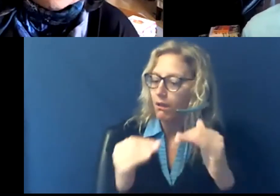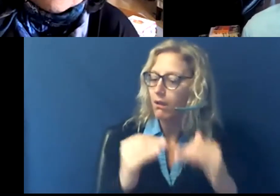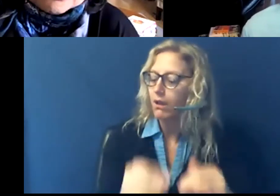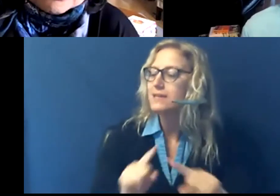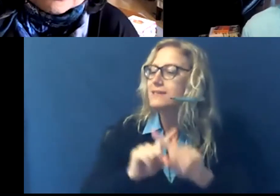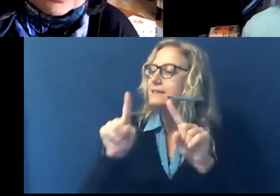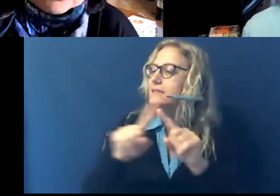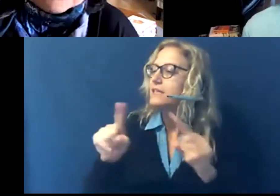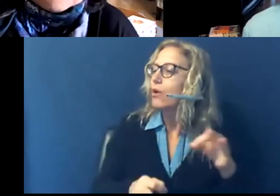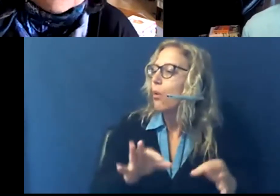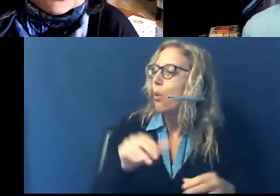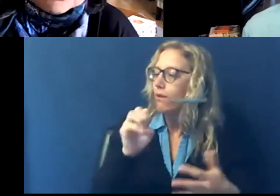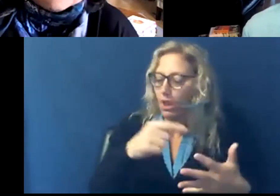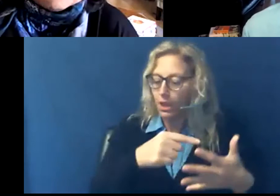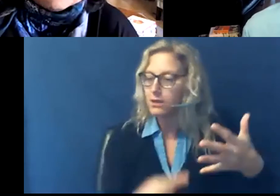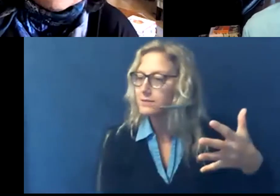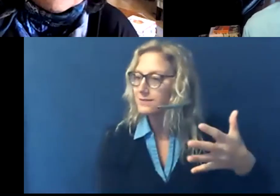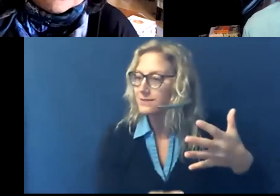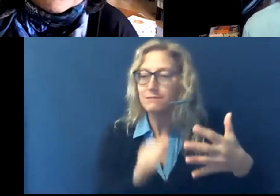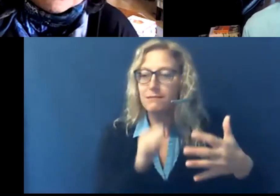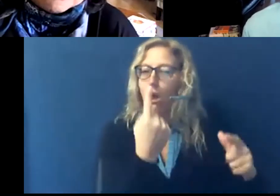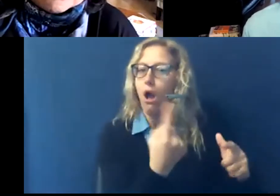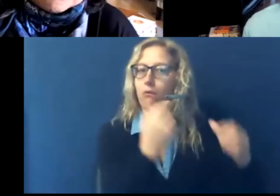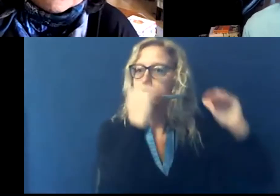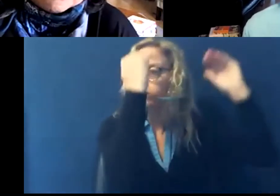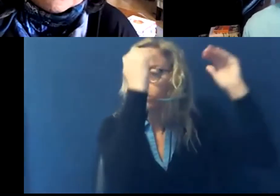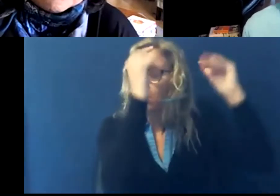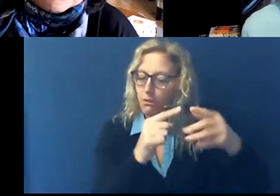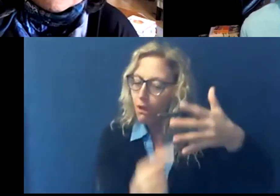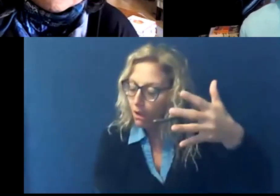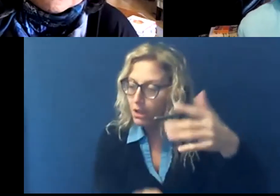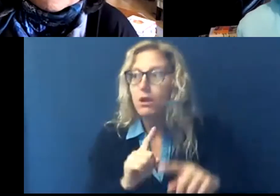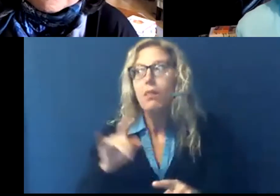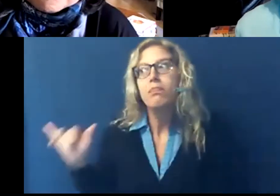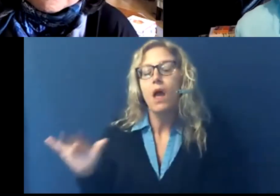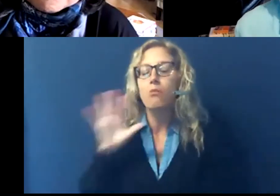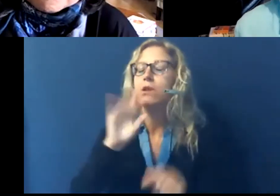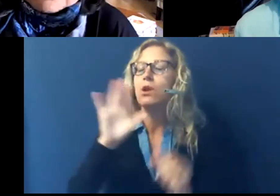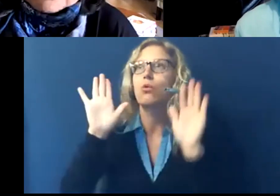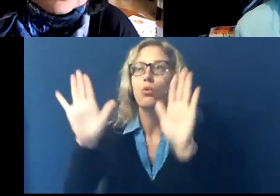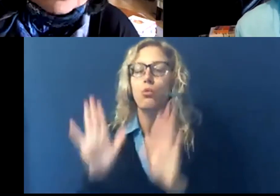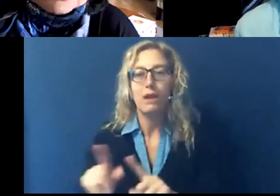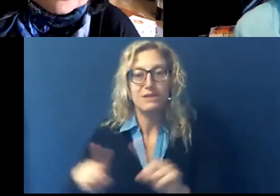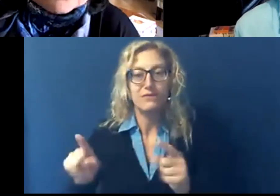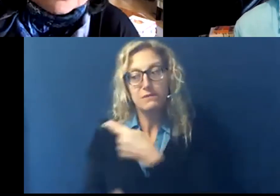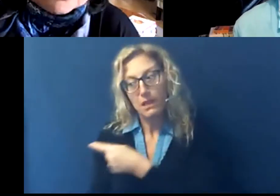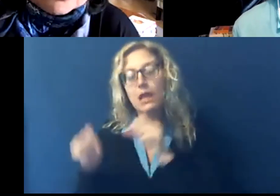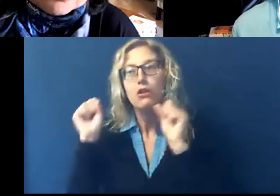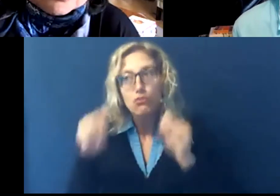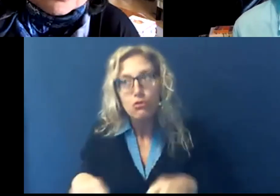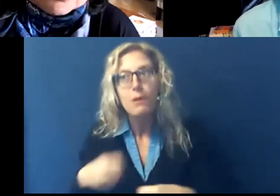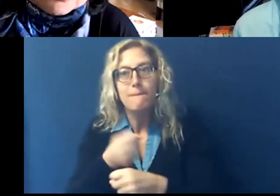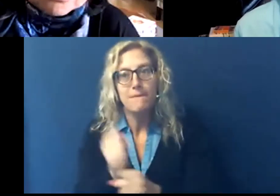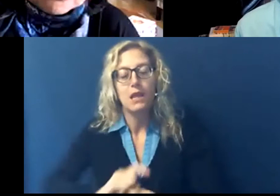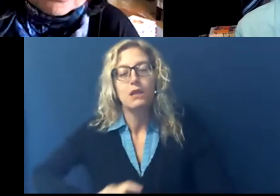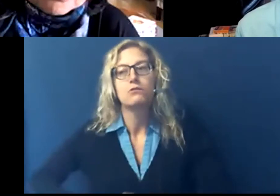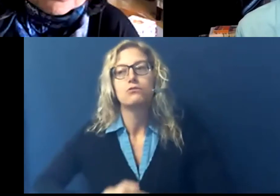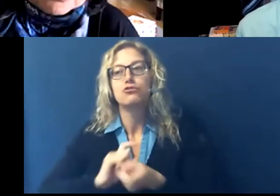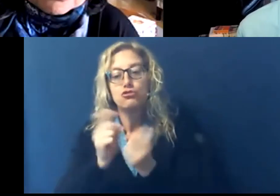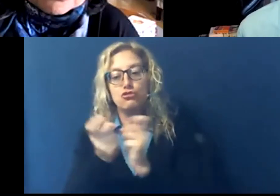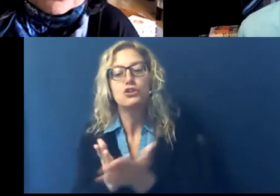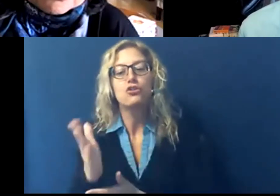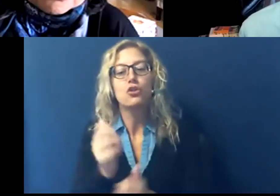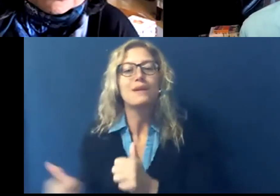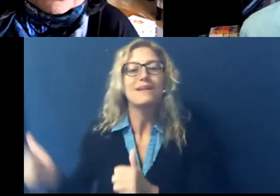cases. So that will be a welcome difference. The Biden administration can make a change through executive action.